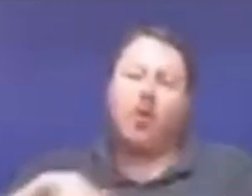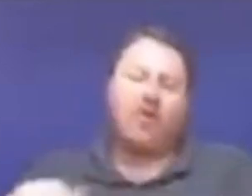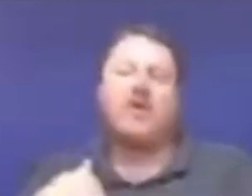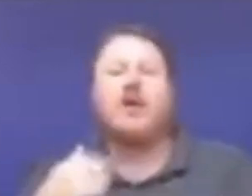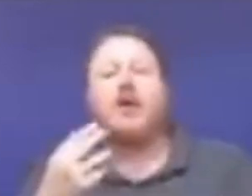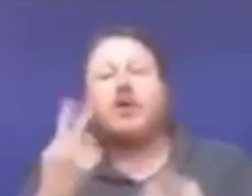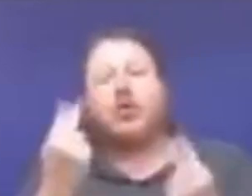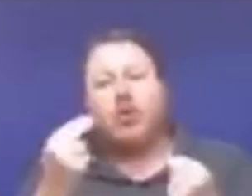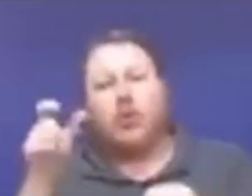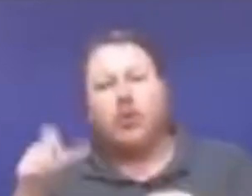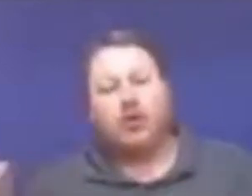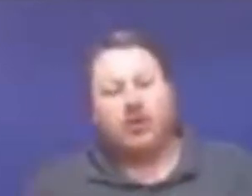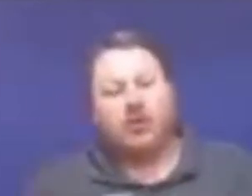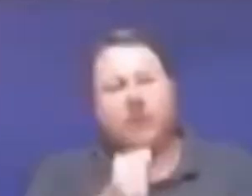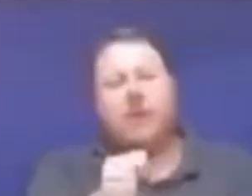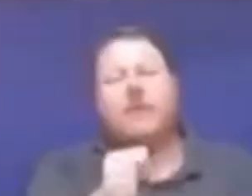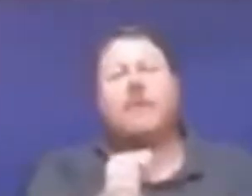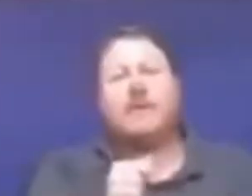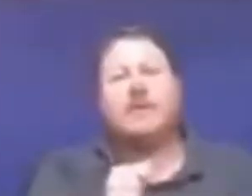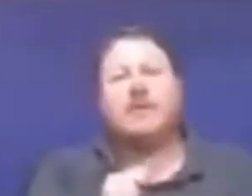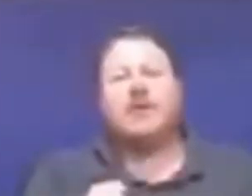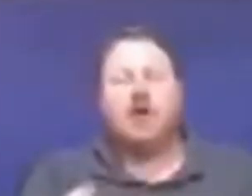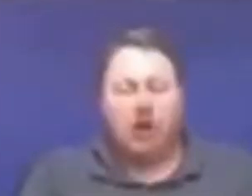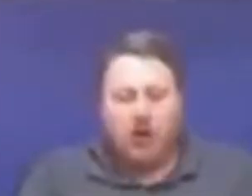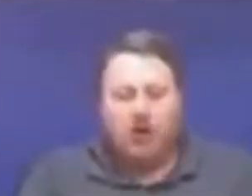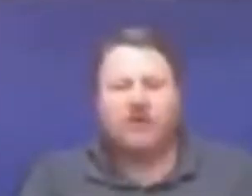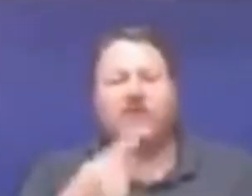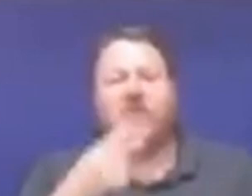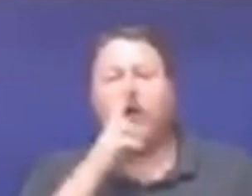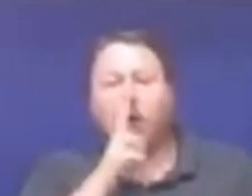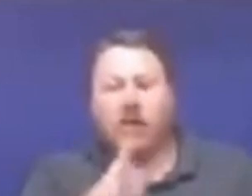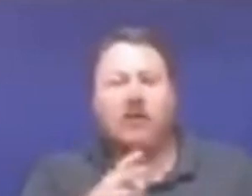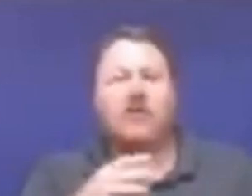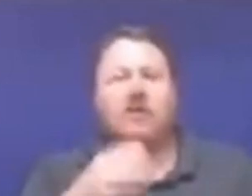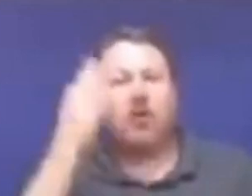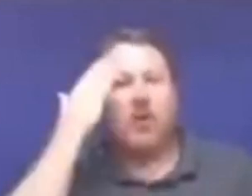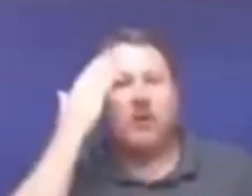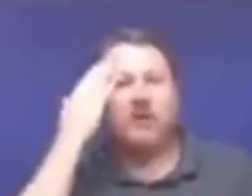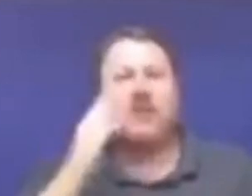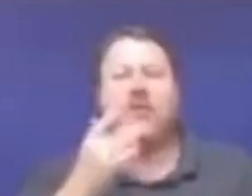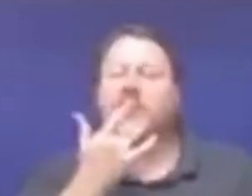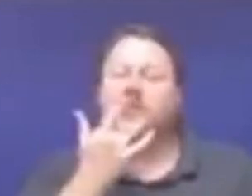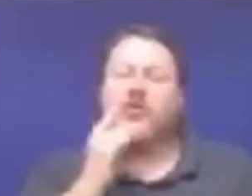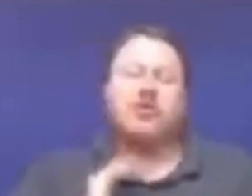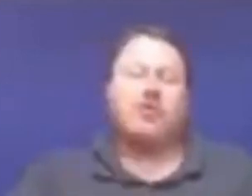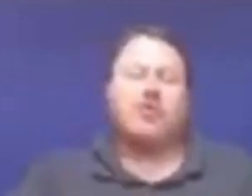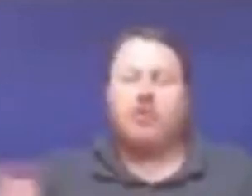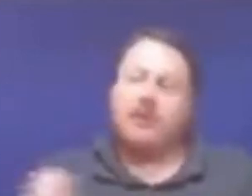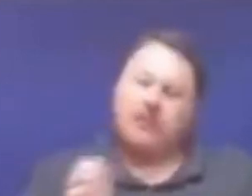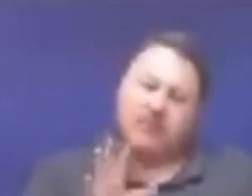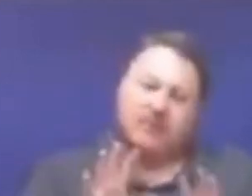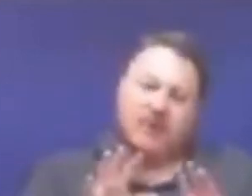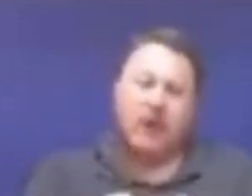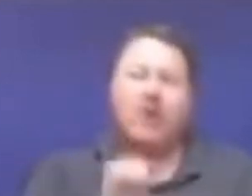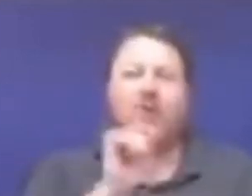not? Progressive, honest, competent, and preferably female. Thank you.